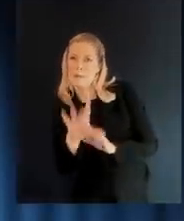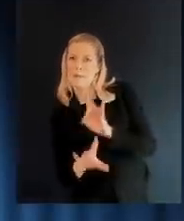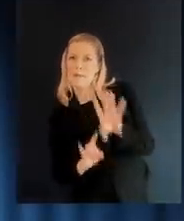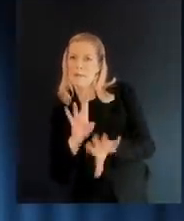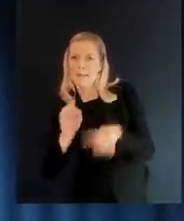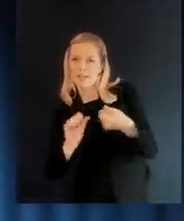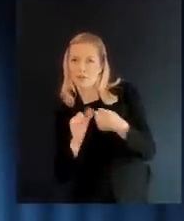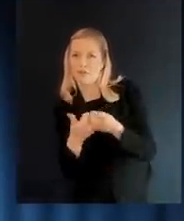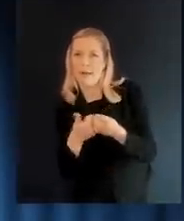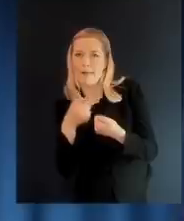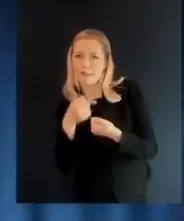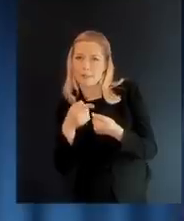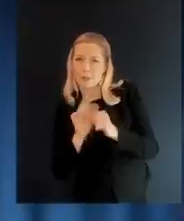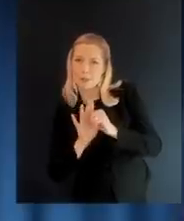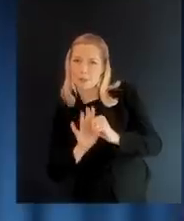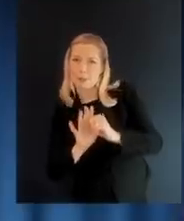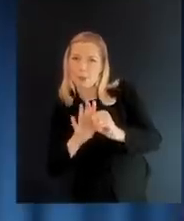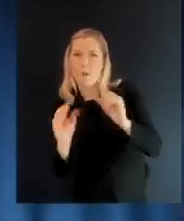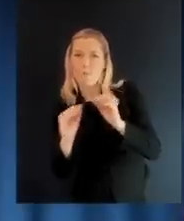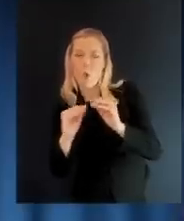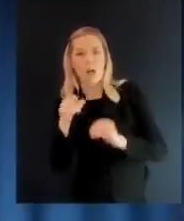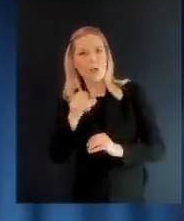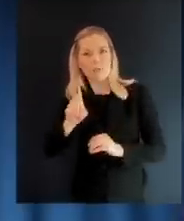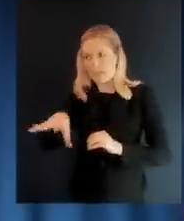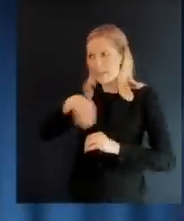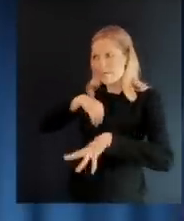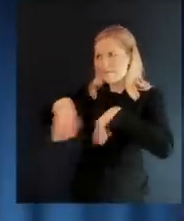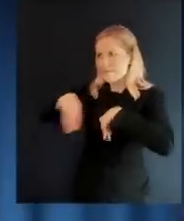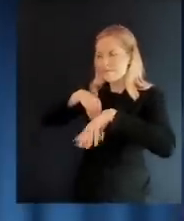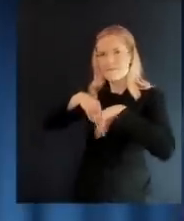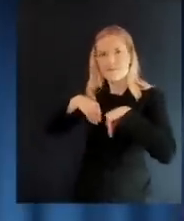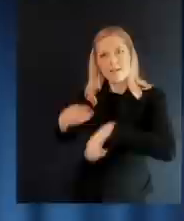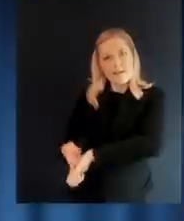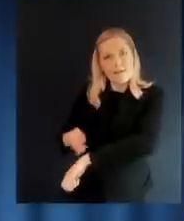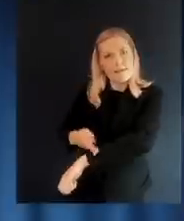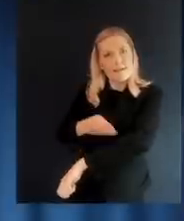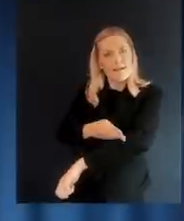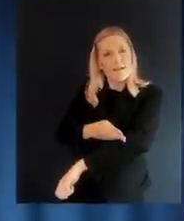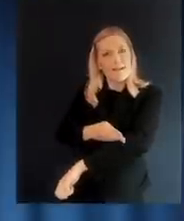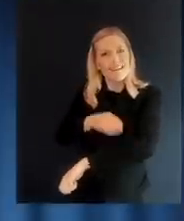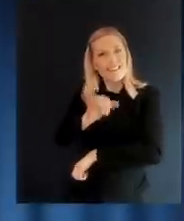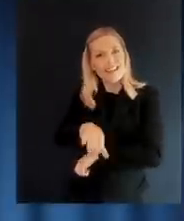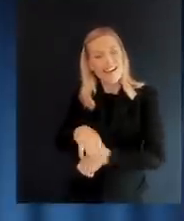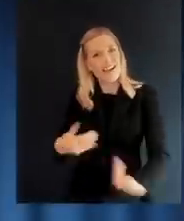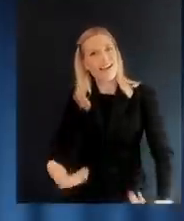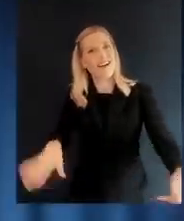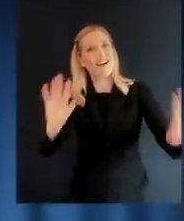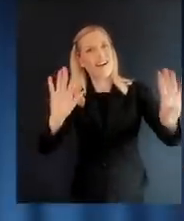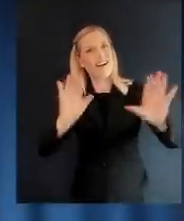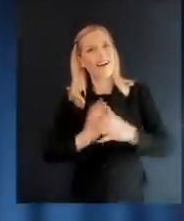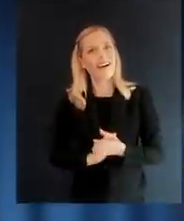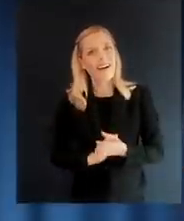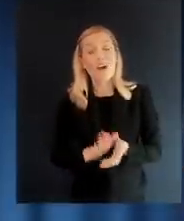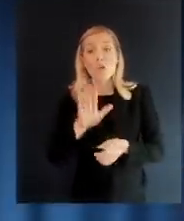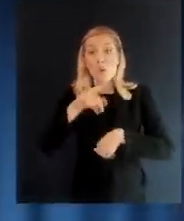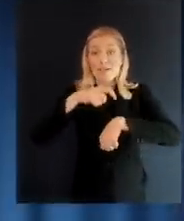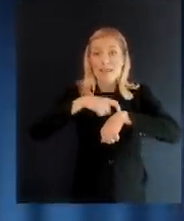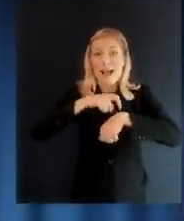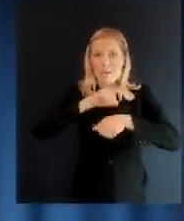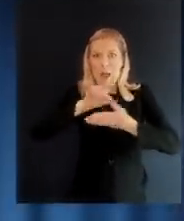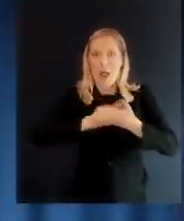college education. Now, those hours you spend in the classroom, the lab, the library,